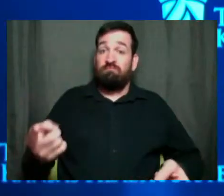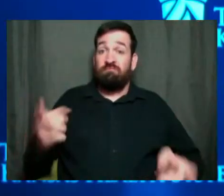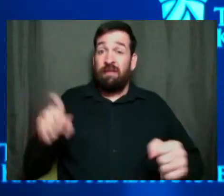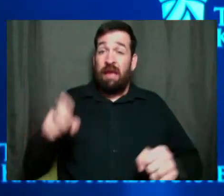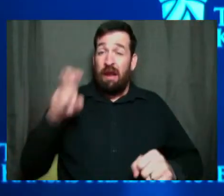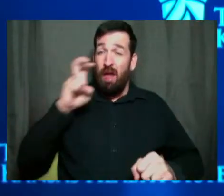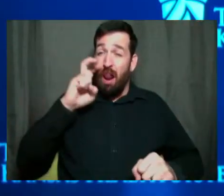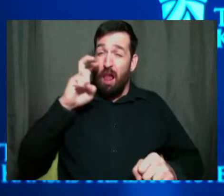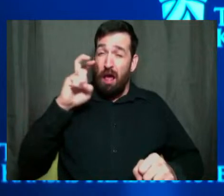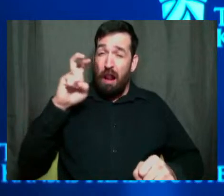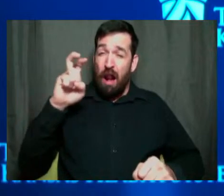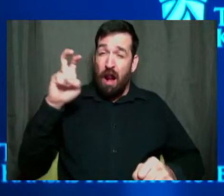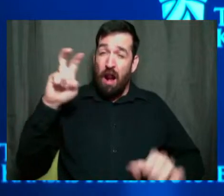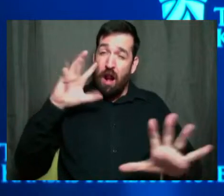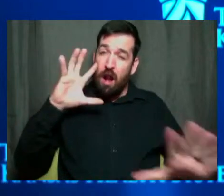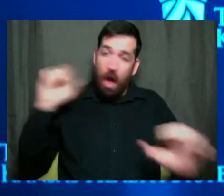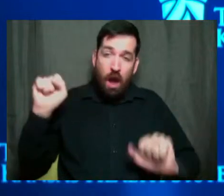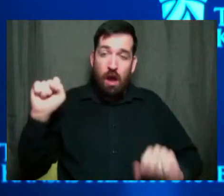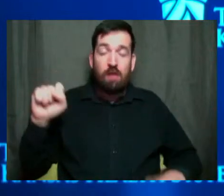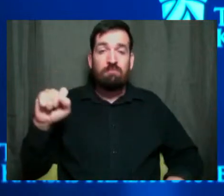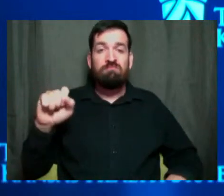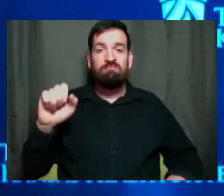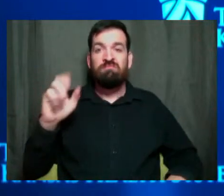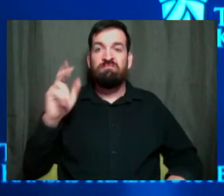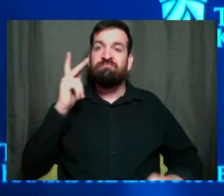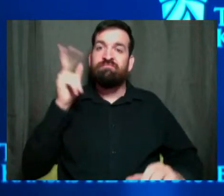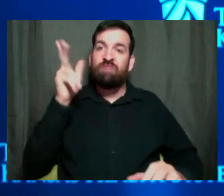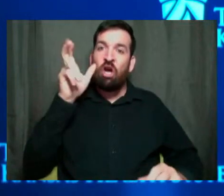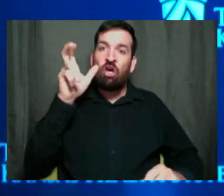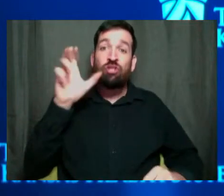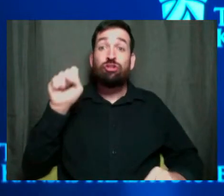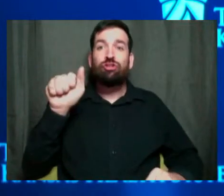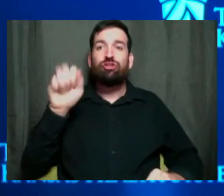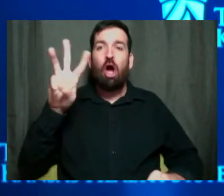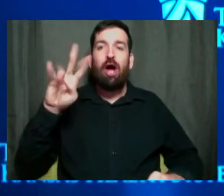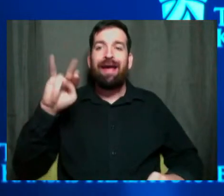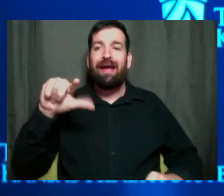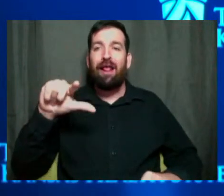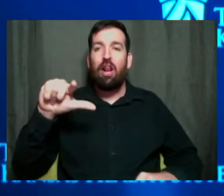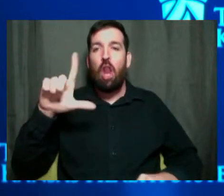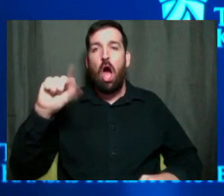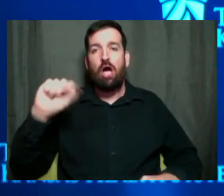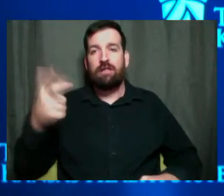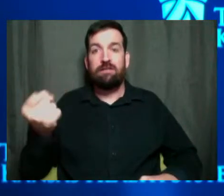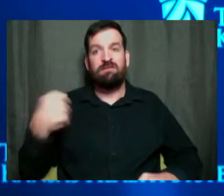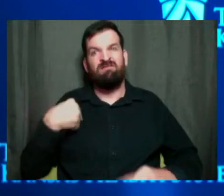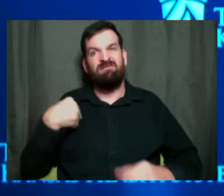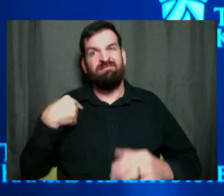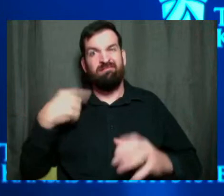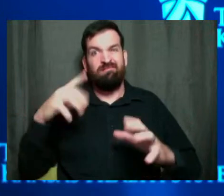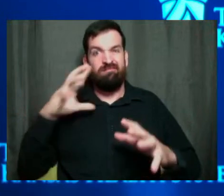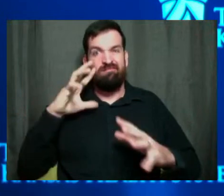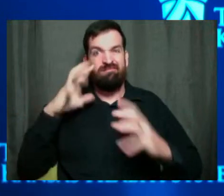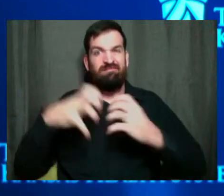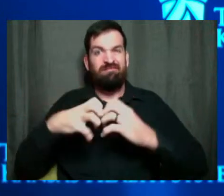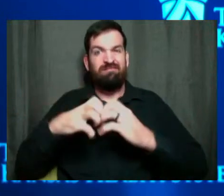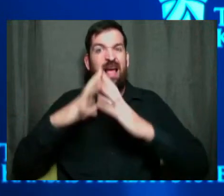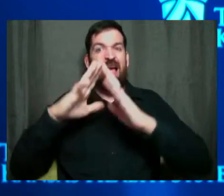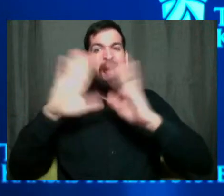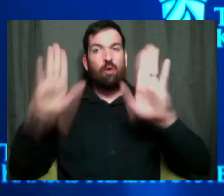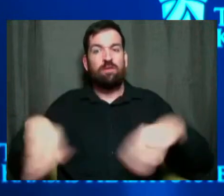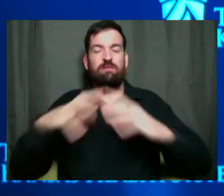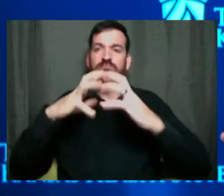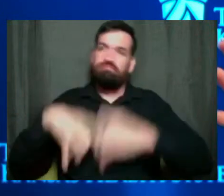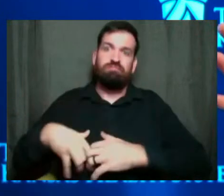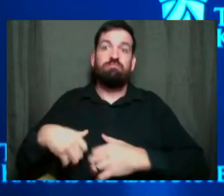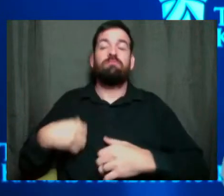And you've heard people sawing logs. I'd saw the house and maybe rattle the windows. And then my wife, I was taking a nap one